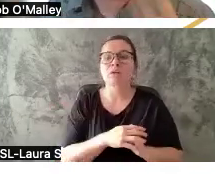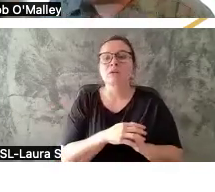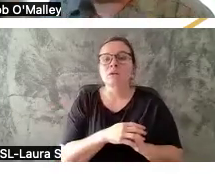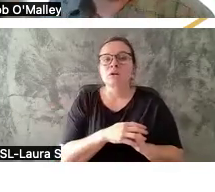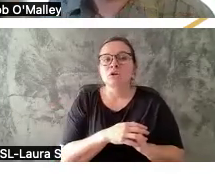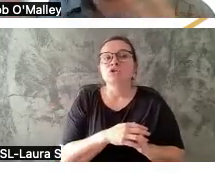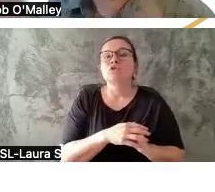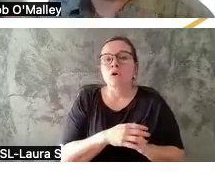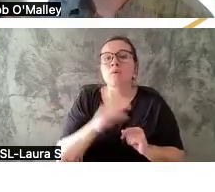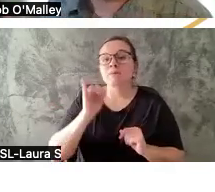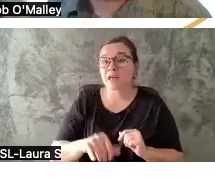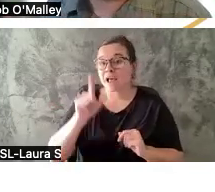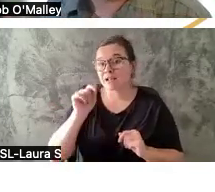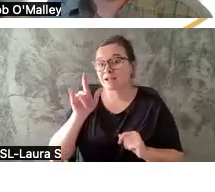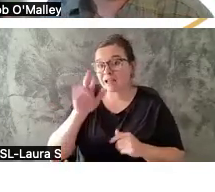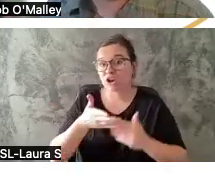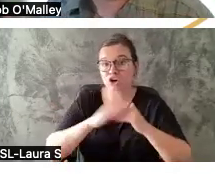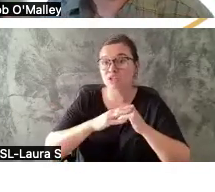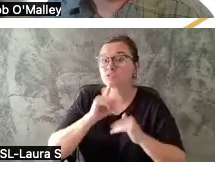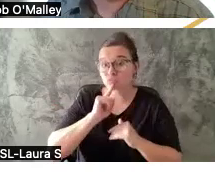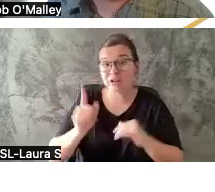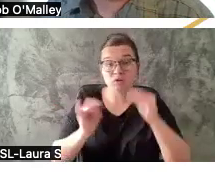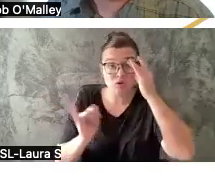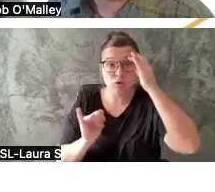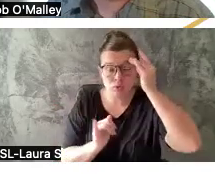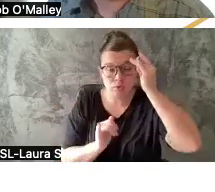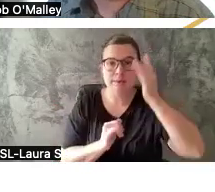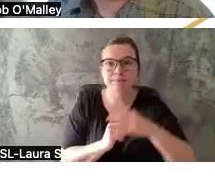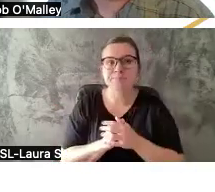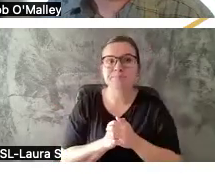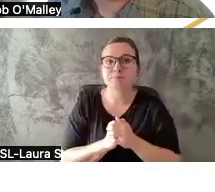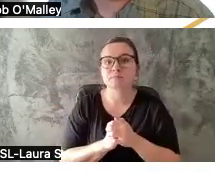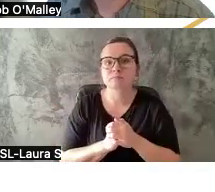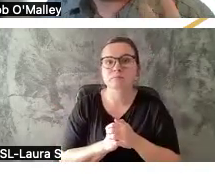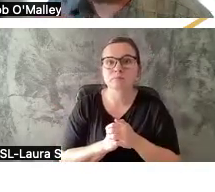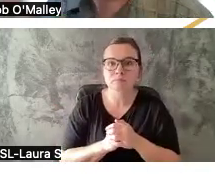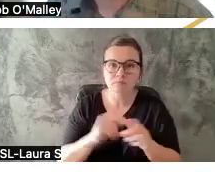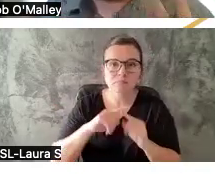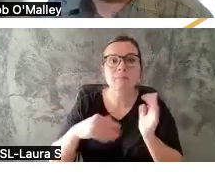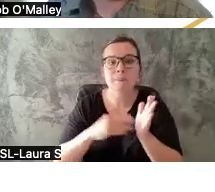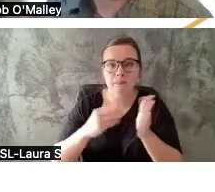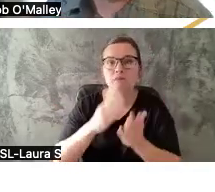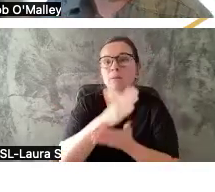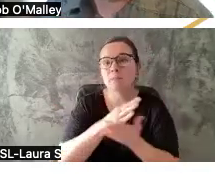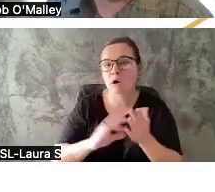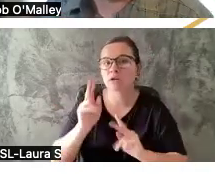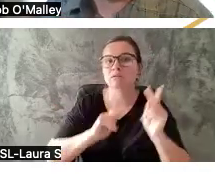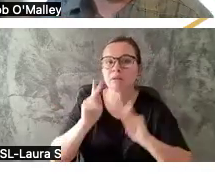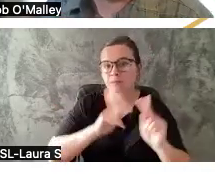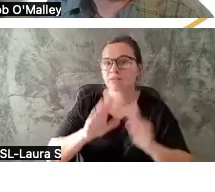kind of layer is also very real, um, but is often part of people's